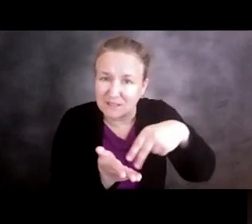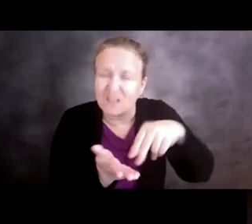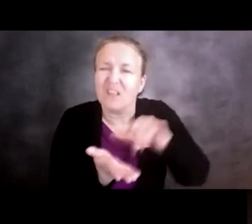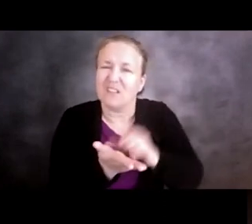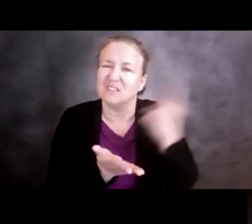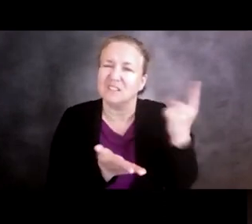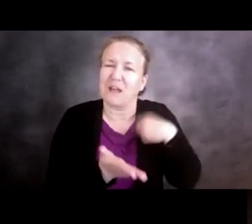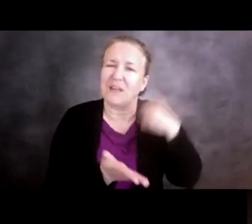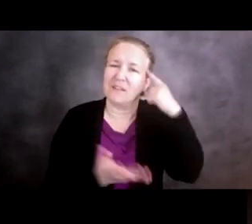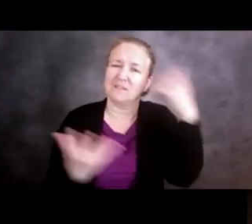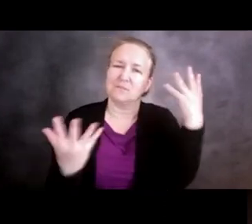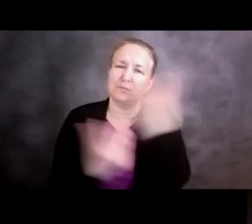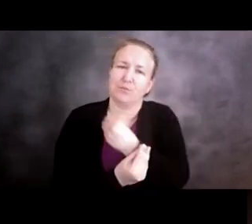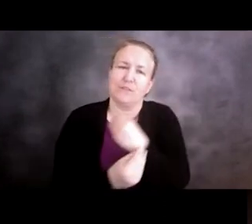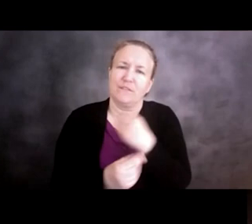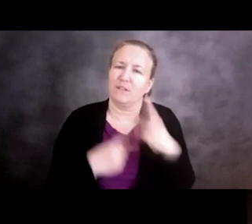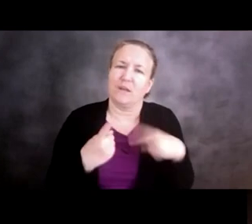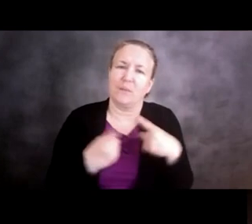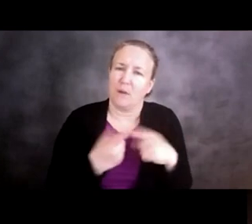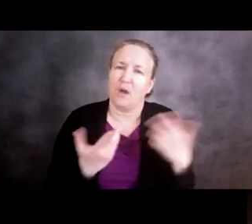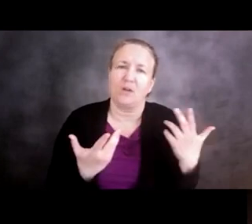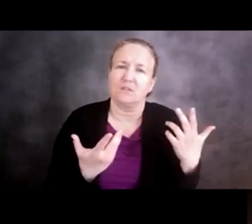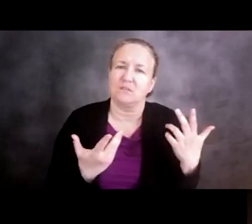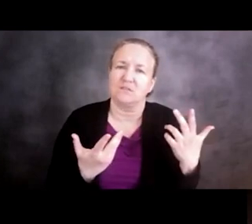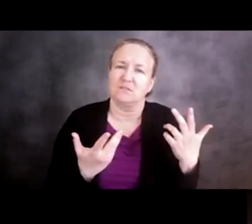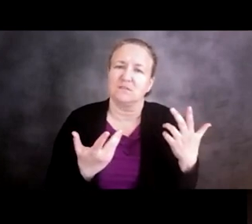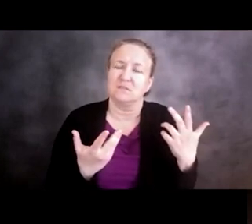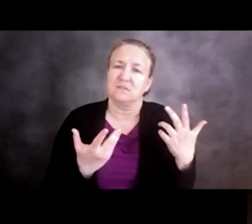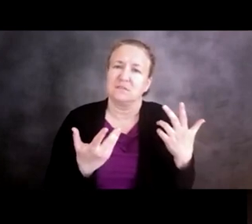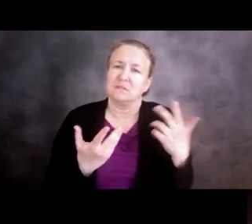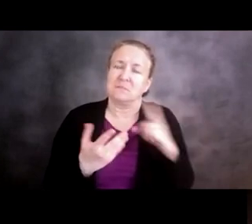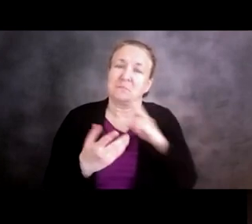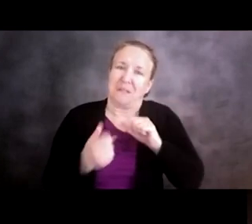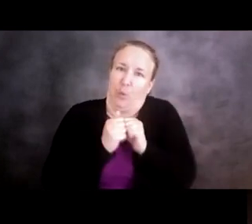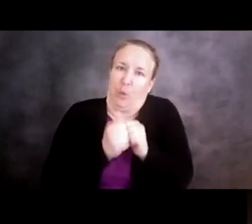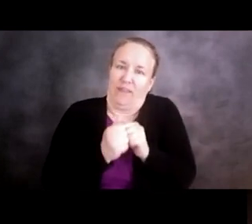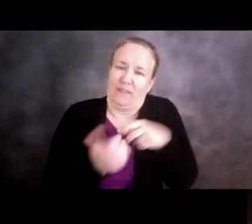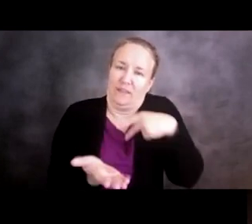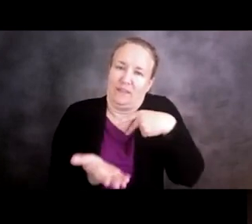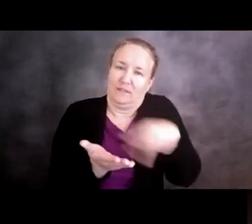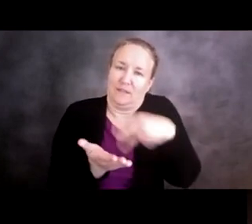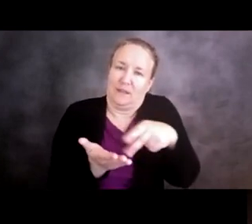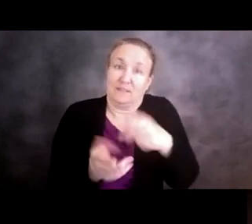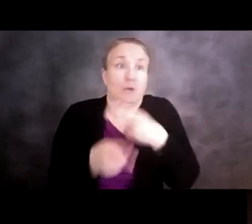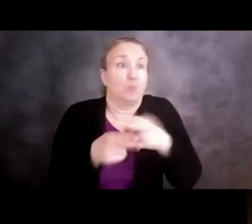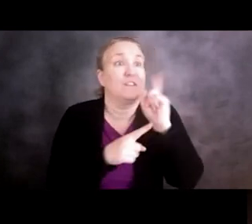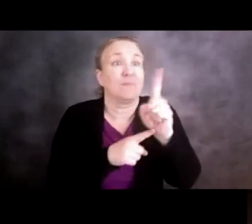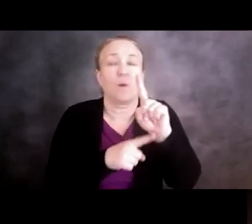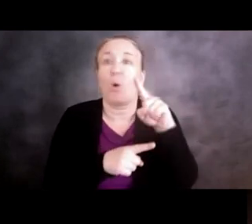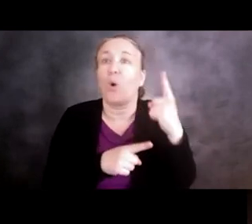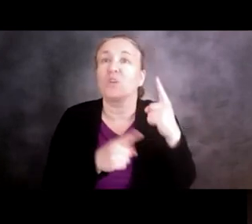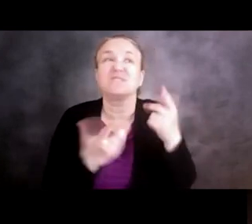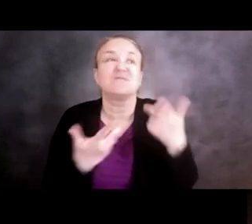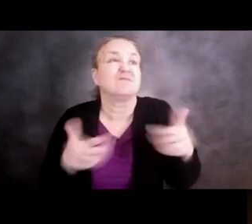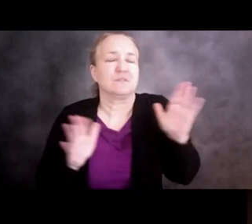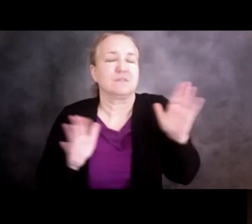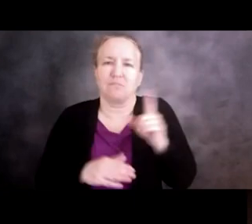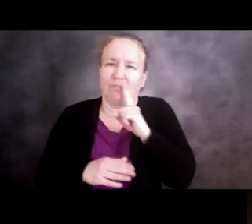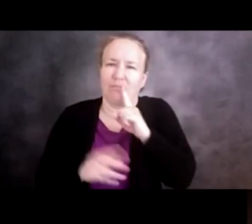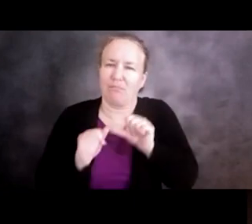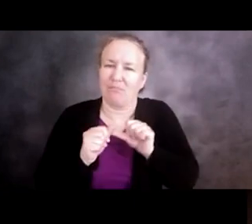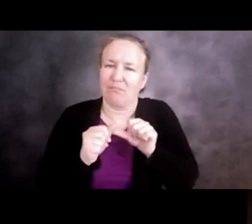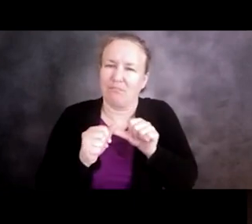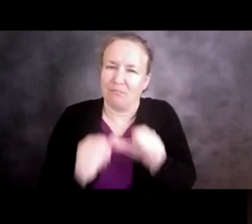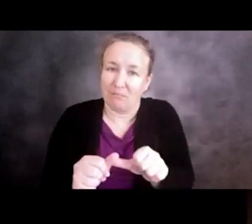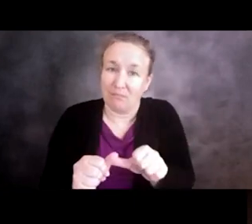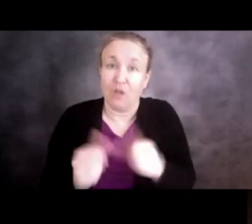so beautiful about being able to be with the dance and more than just its brief moment. And the way that we programmed this